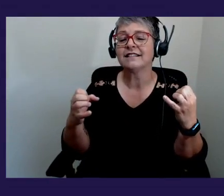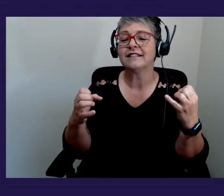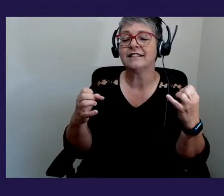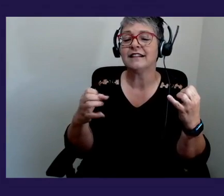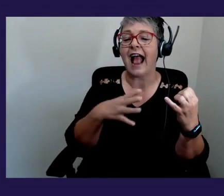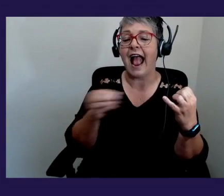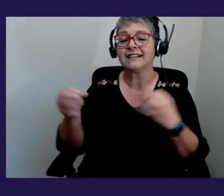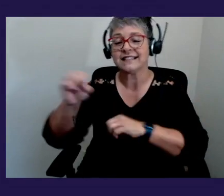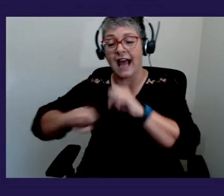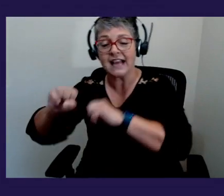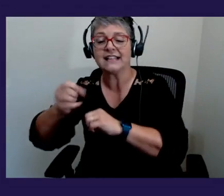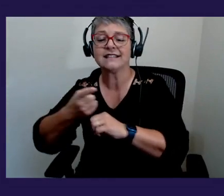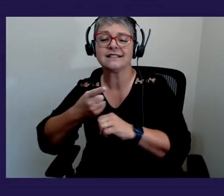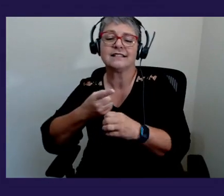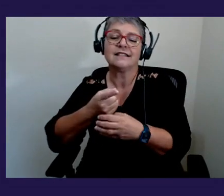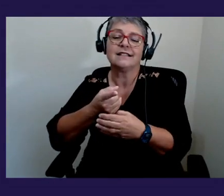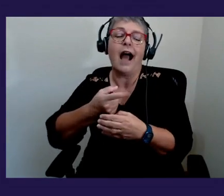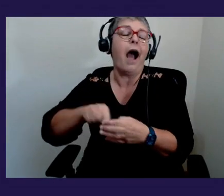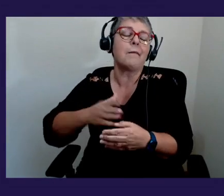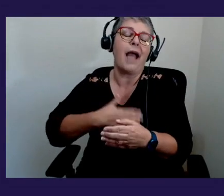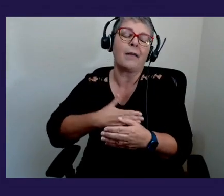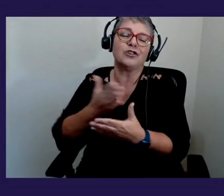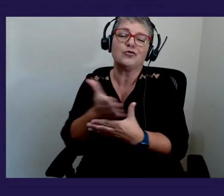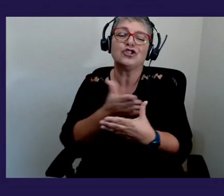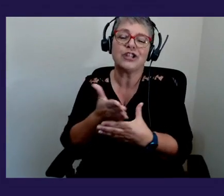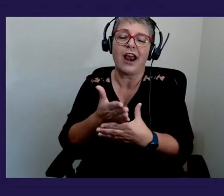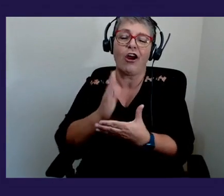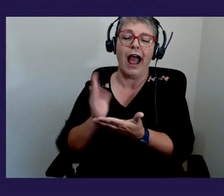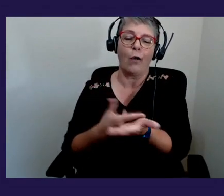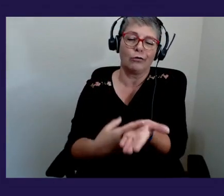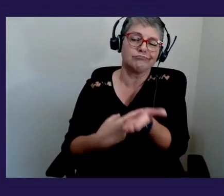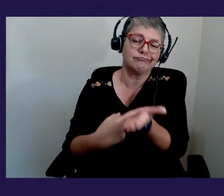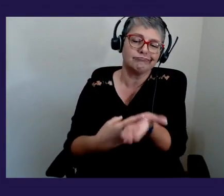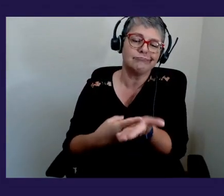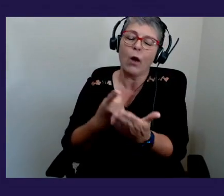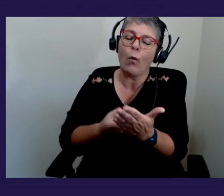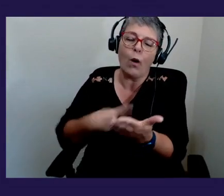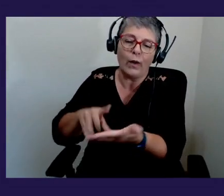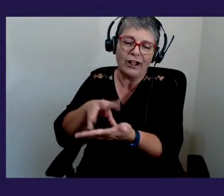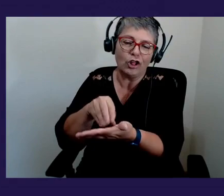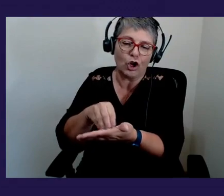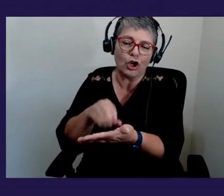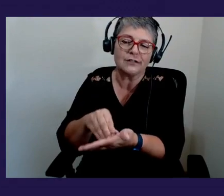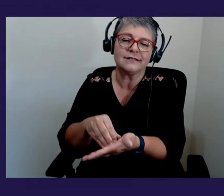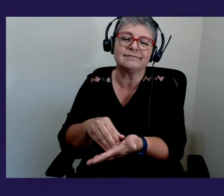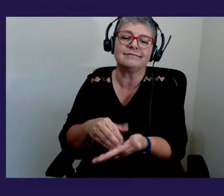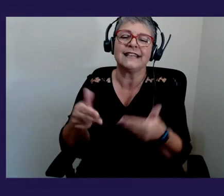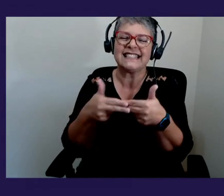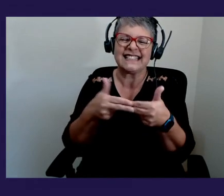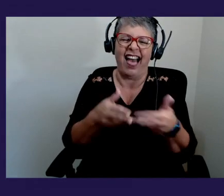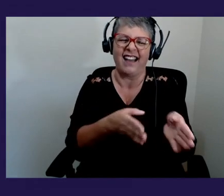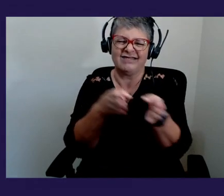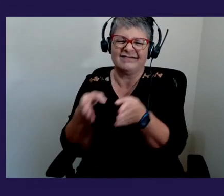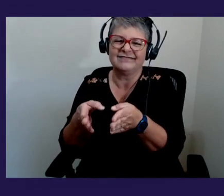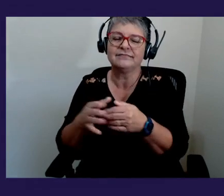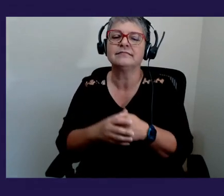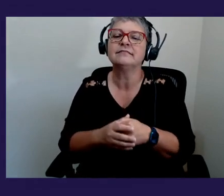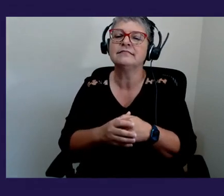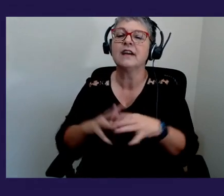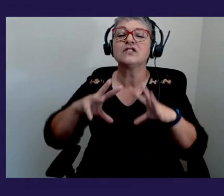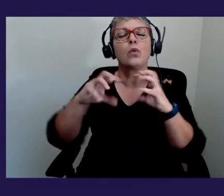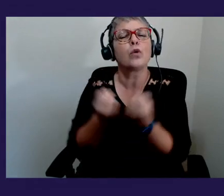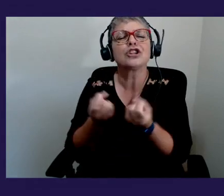I'm happy to share what we discussed and learned. Next slide. The workshops were held a year